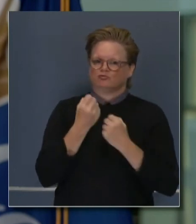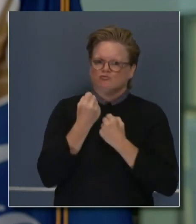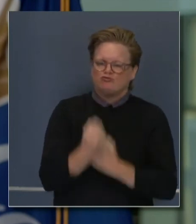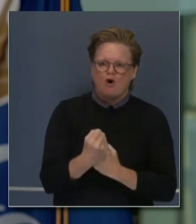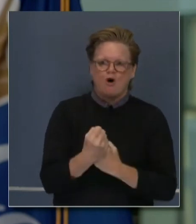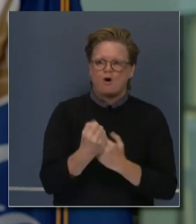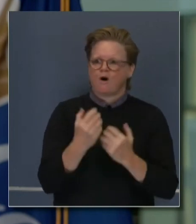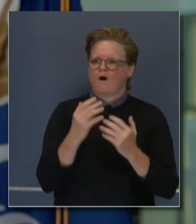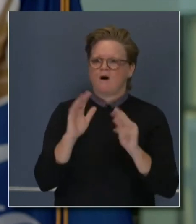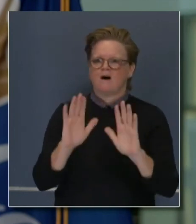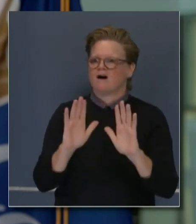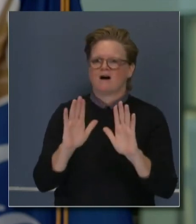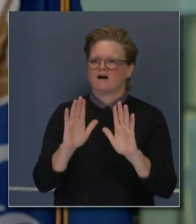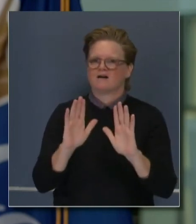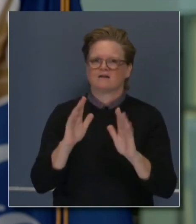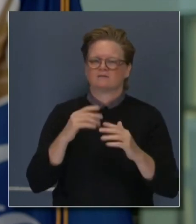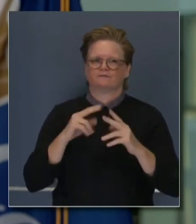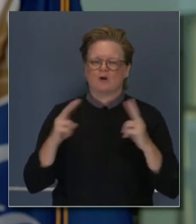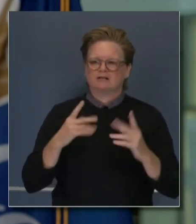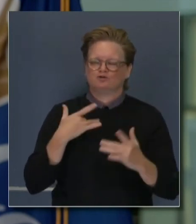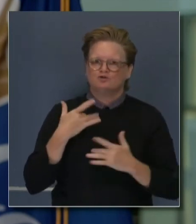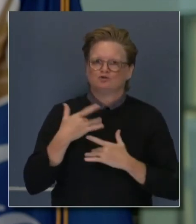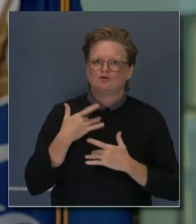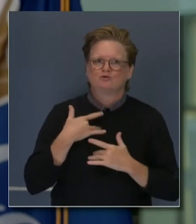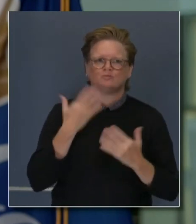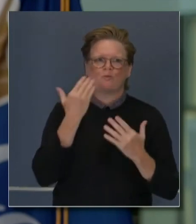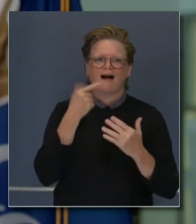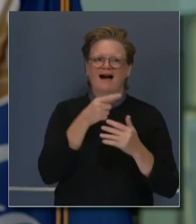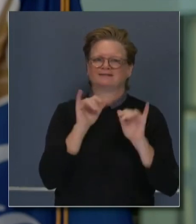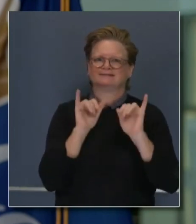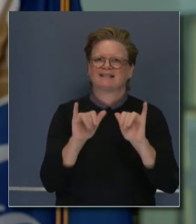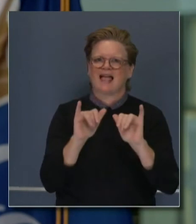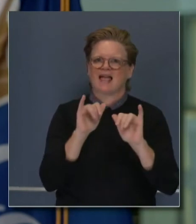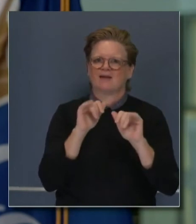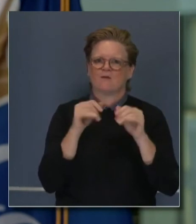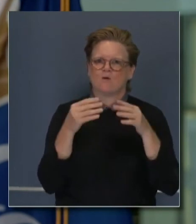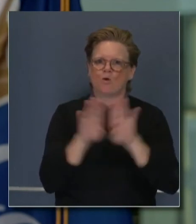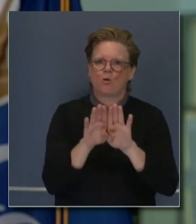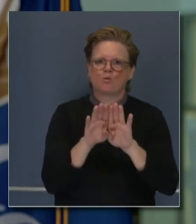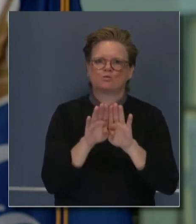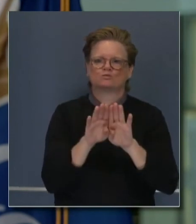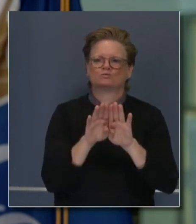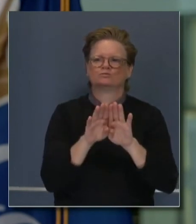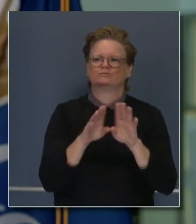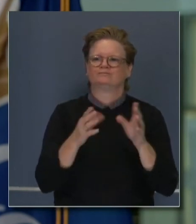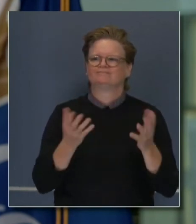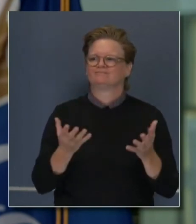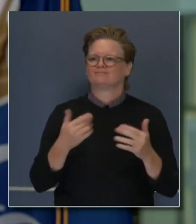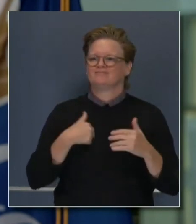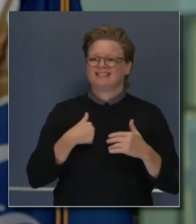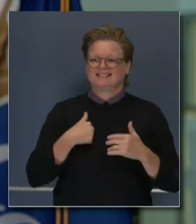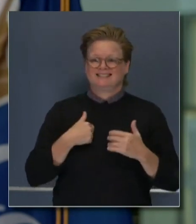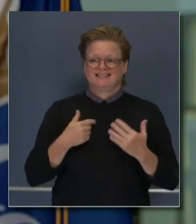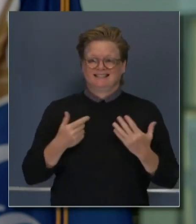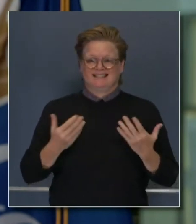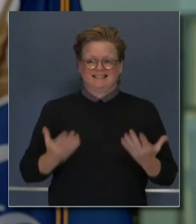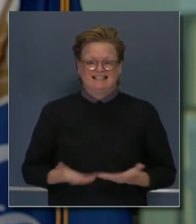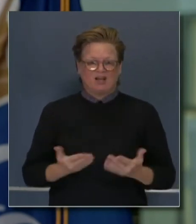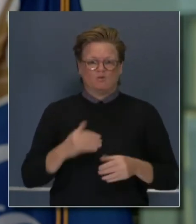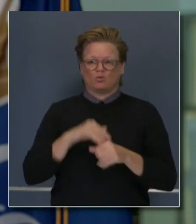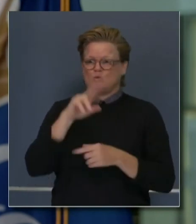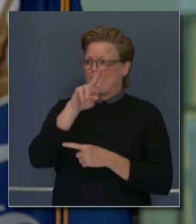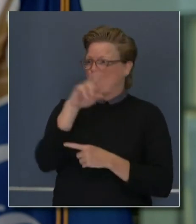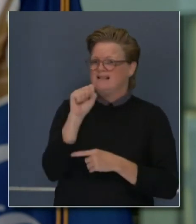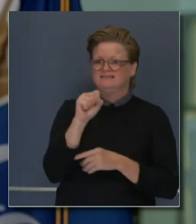expressed concern all across the state and around the world around opening where you don't have safety capacities front and center,